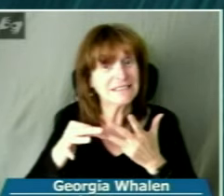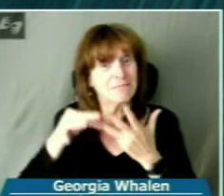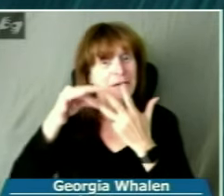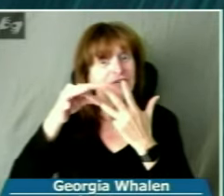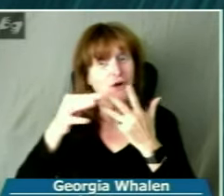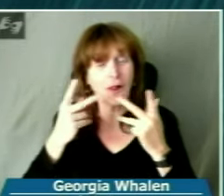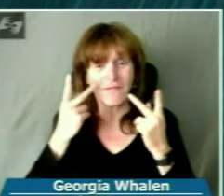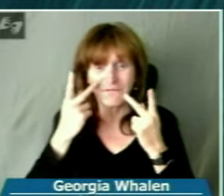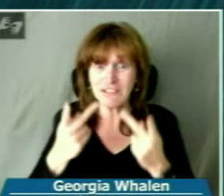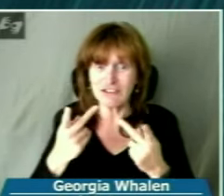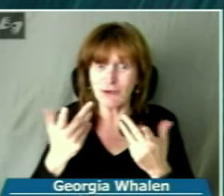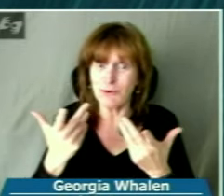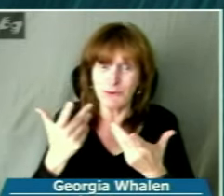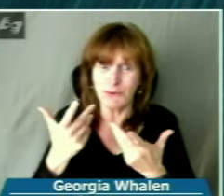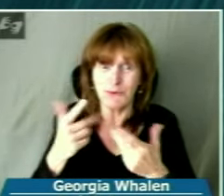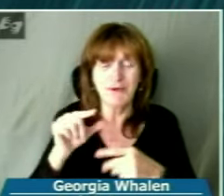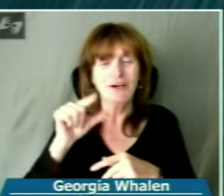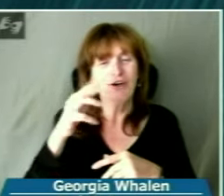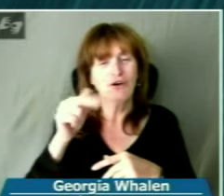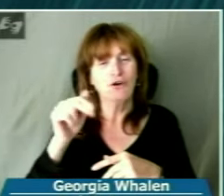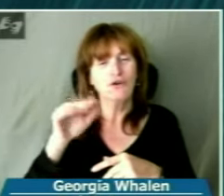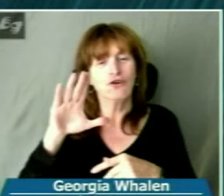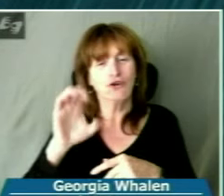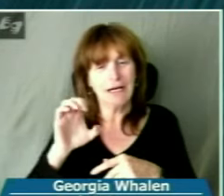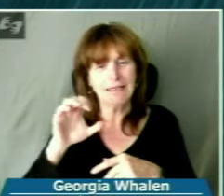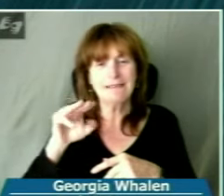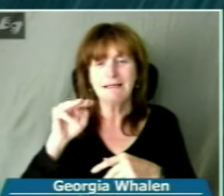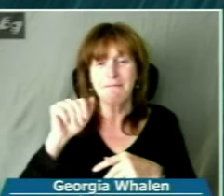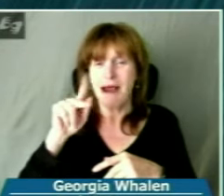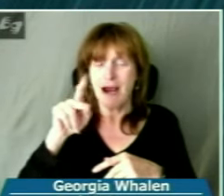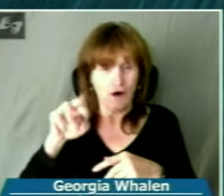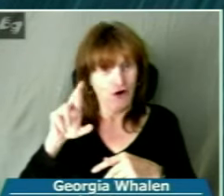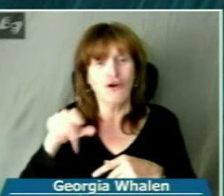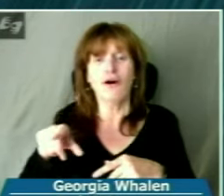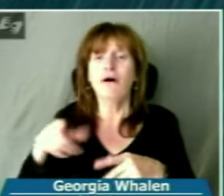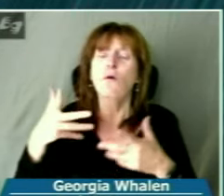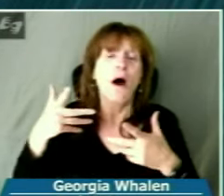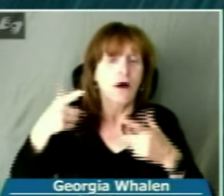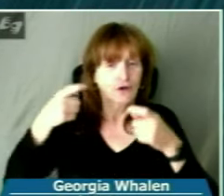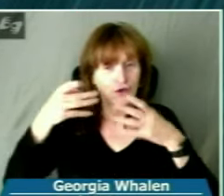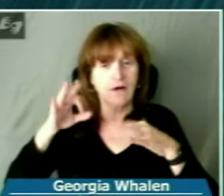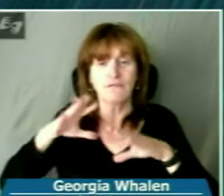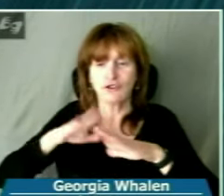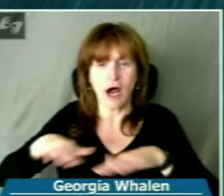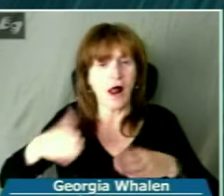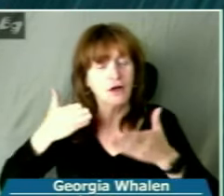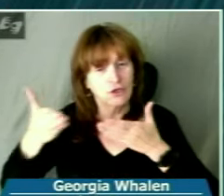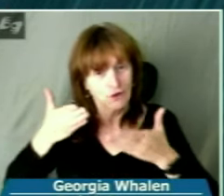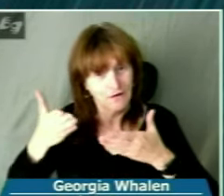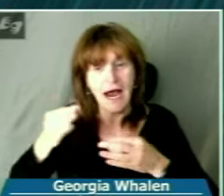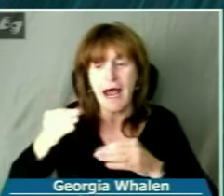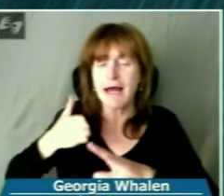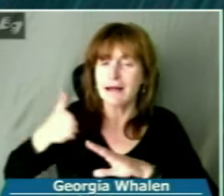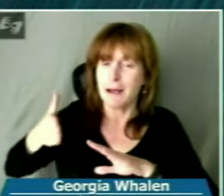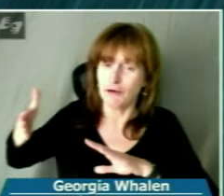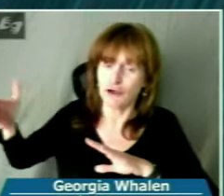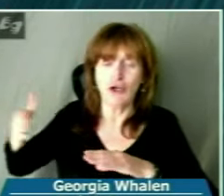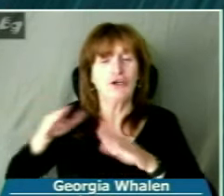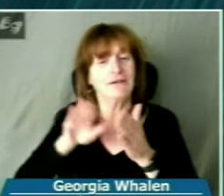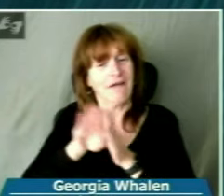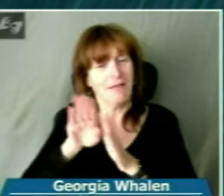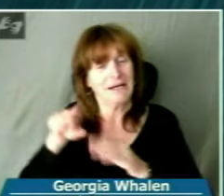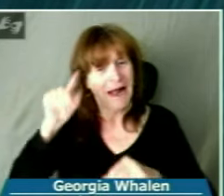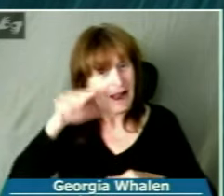evening, Grace Mader, Director of Children's Services and Neighborhood Development for the City of Hamilton. And of course,